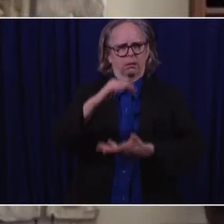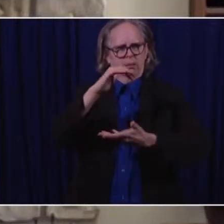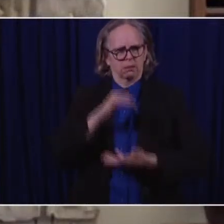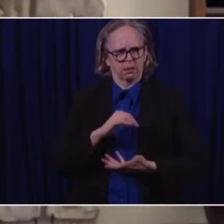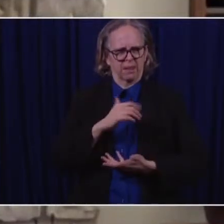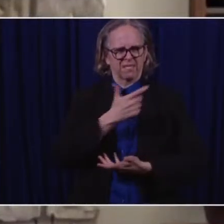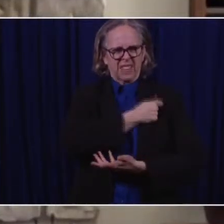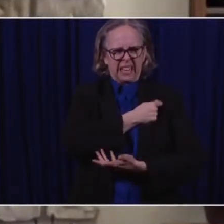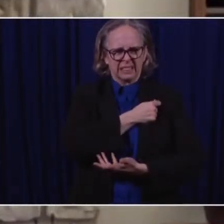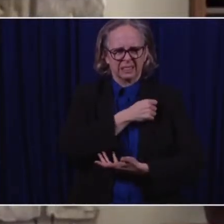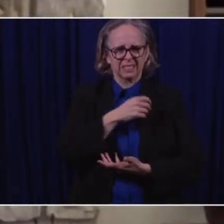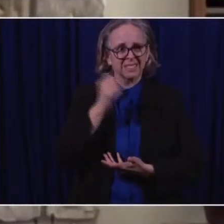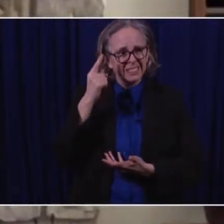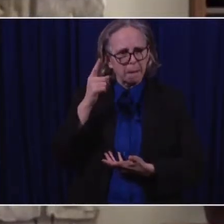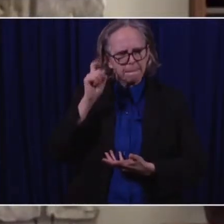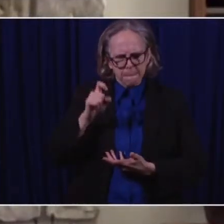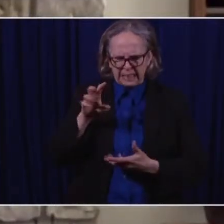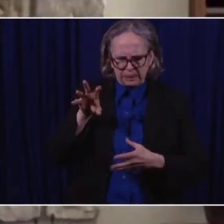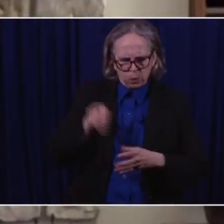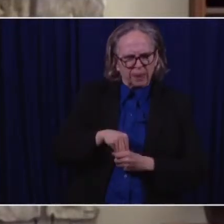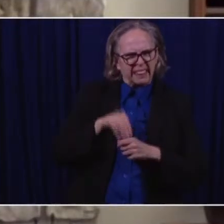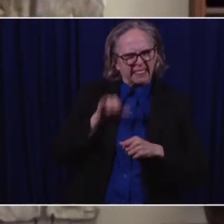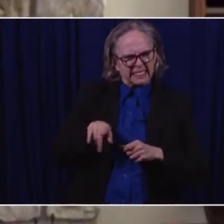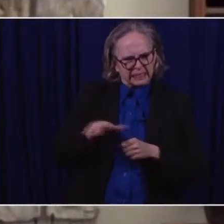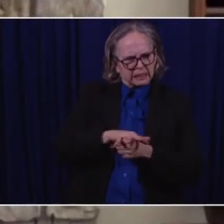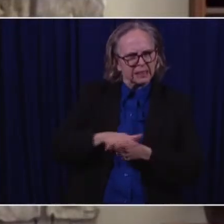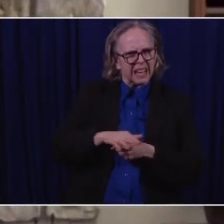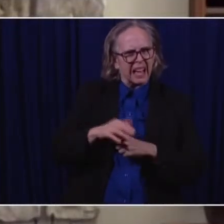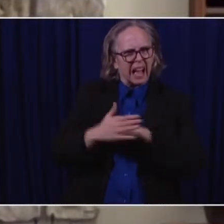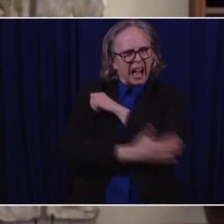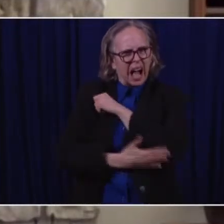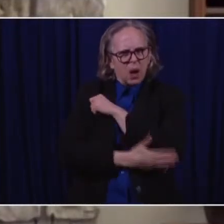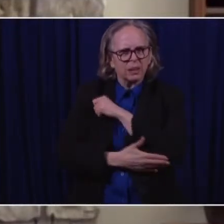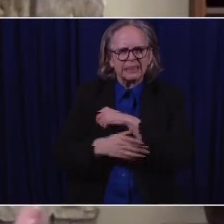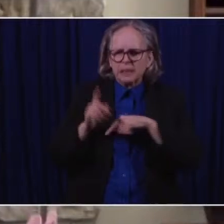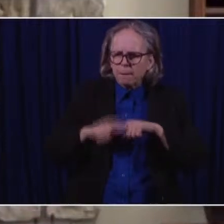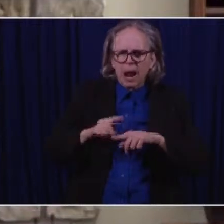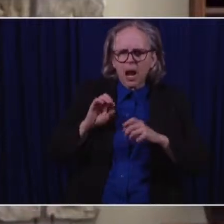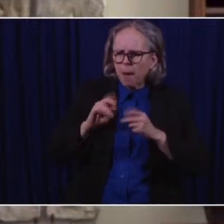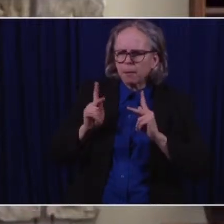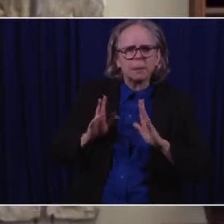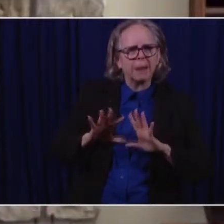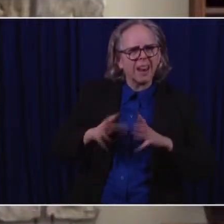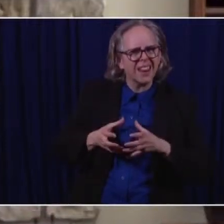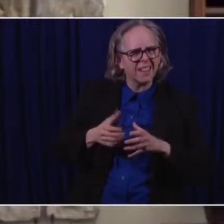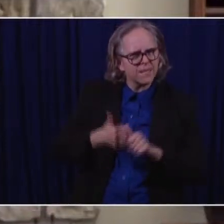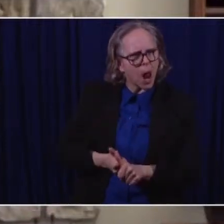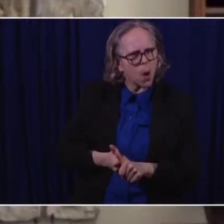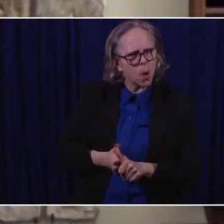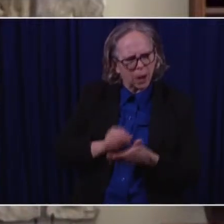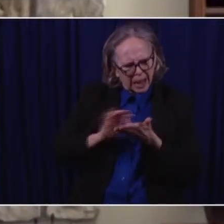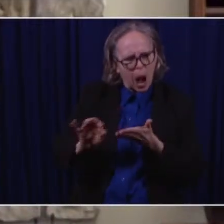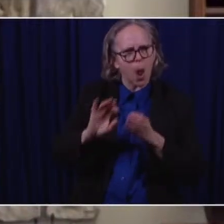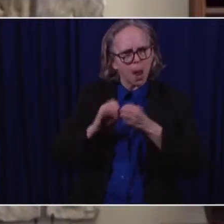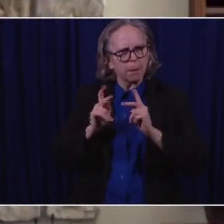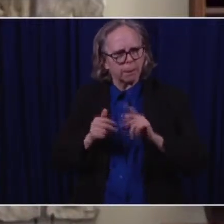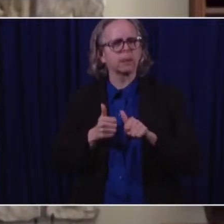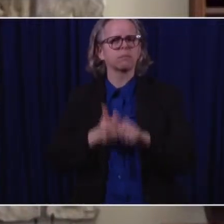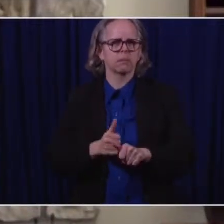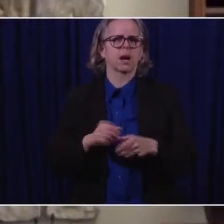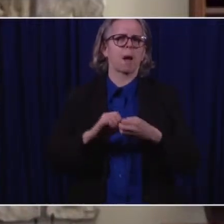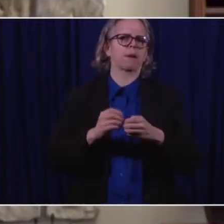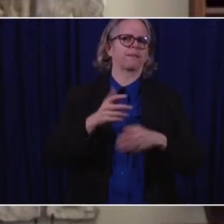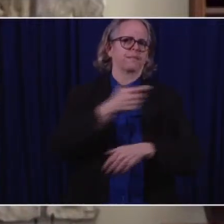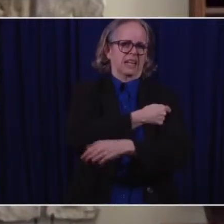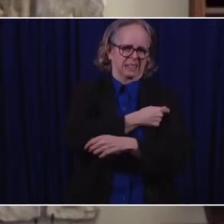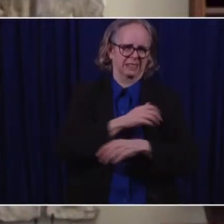based upon population. And we don't know any other way to have that kind of equity. Now, we have other equity